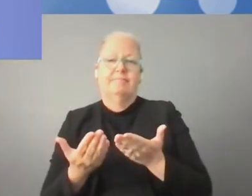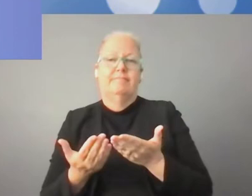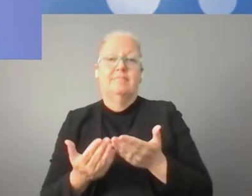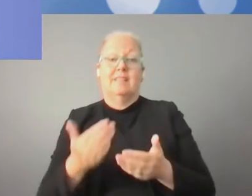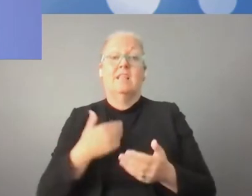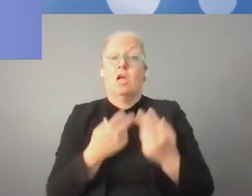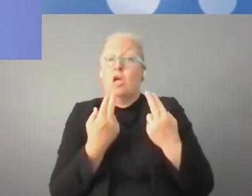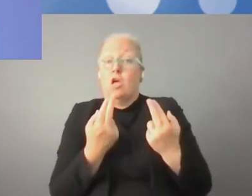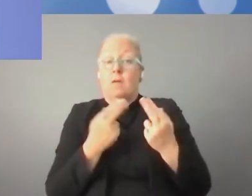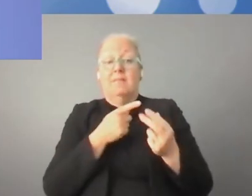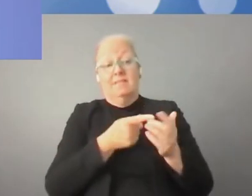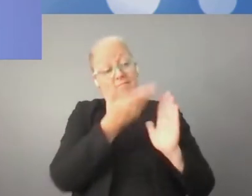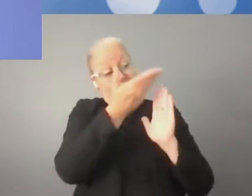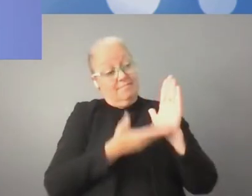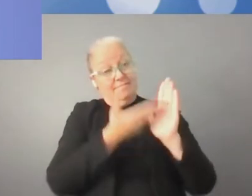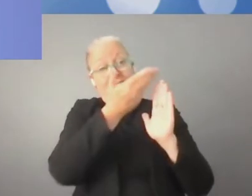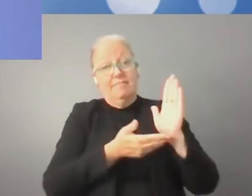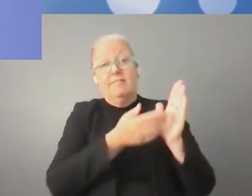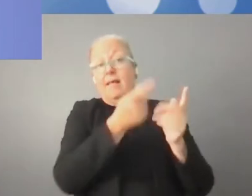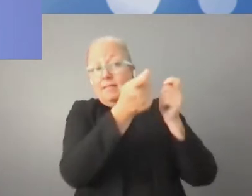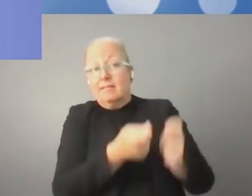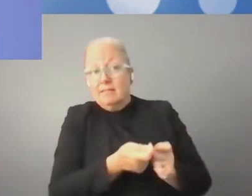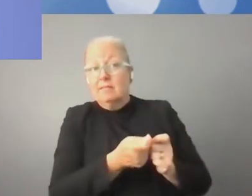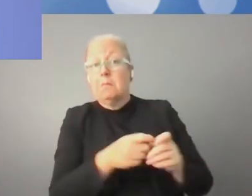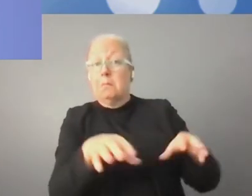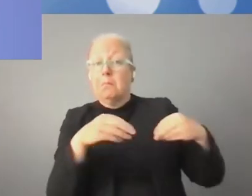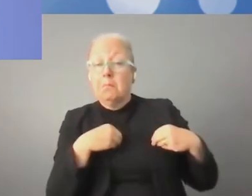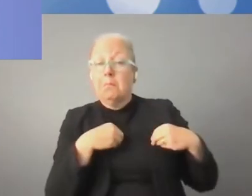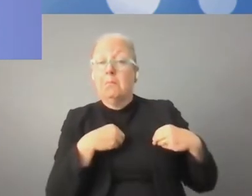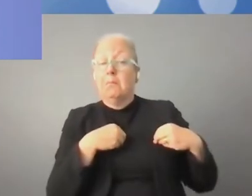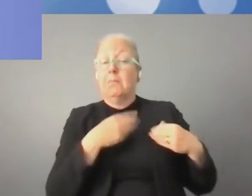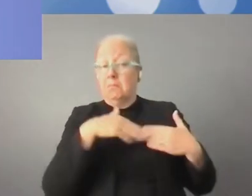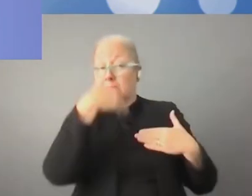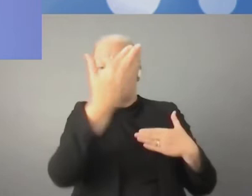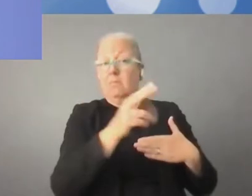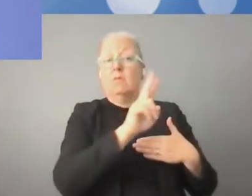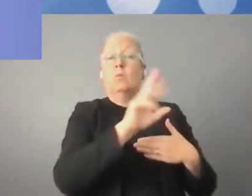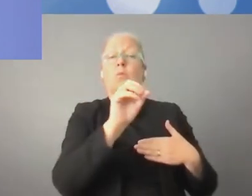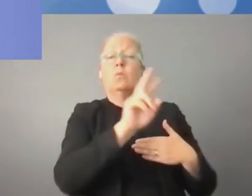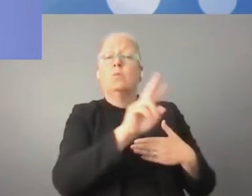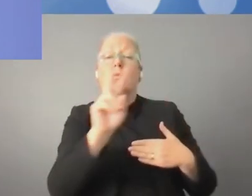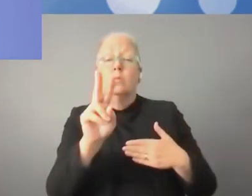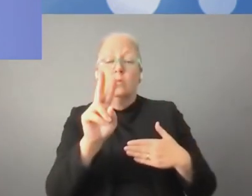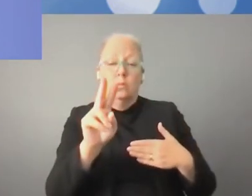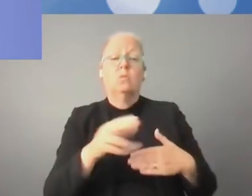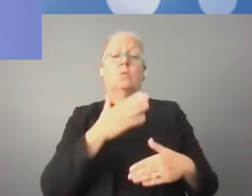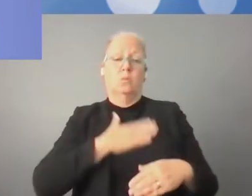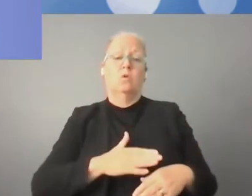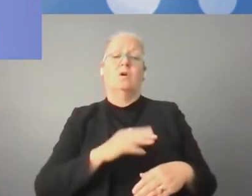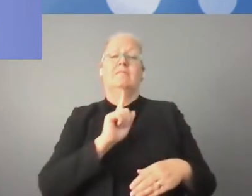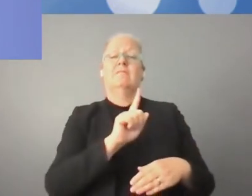year and we do place all of our hopes uh into the french presidency of the eu